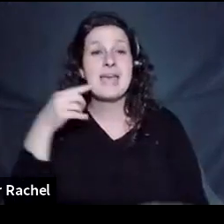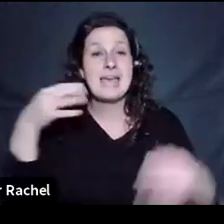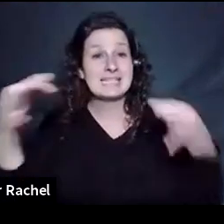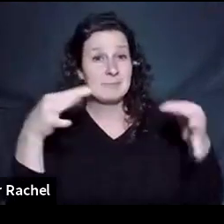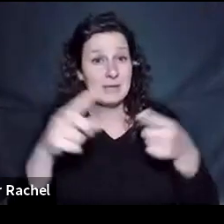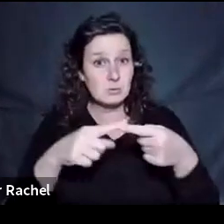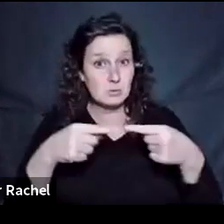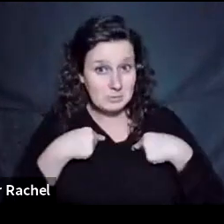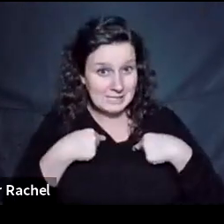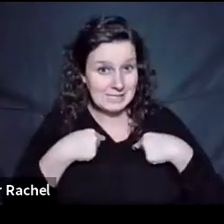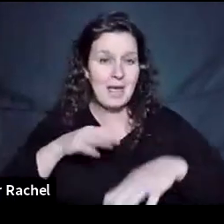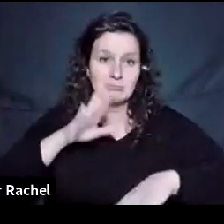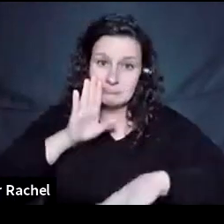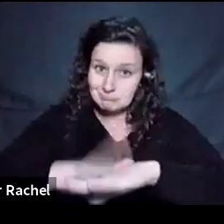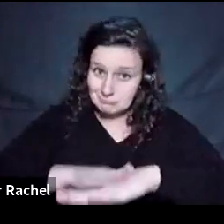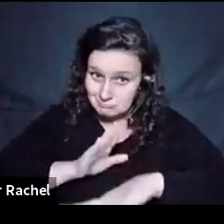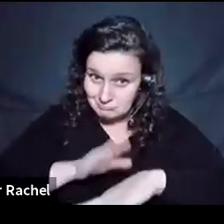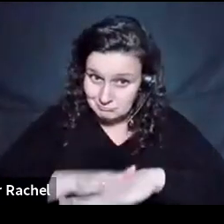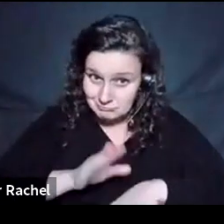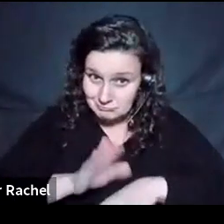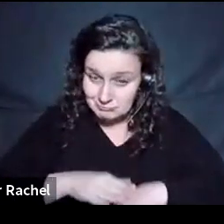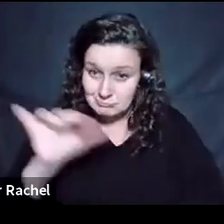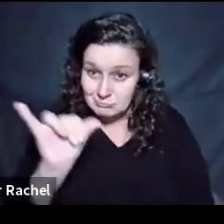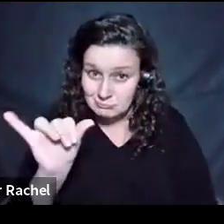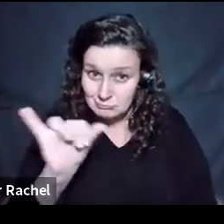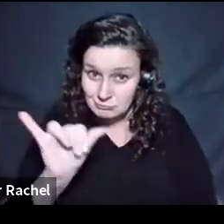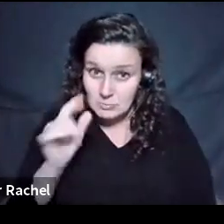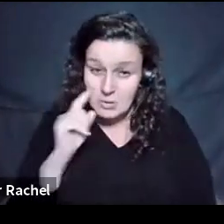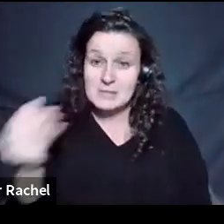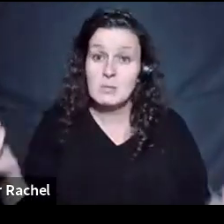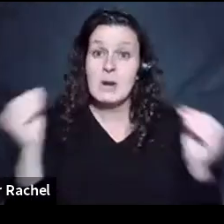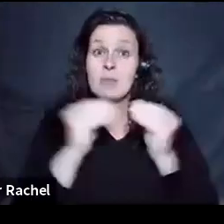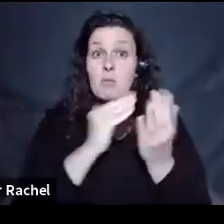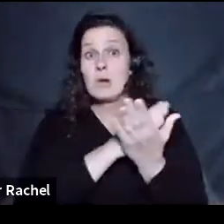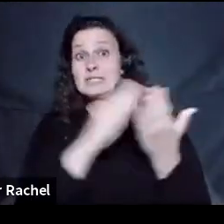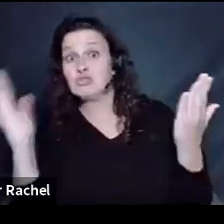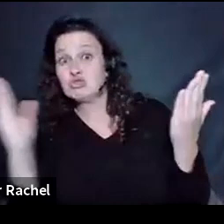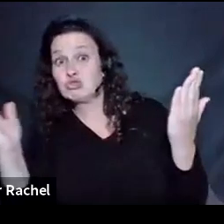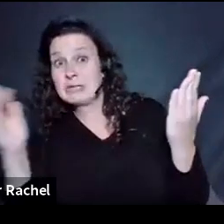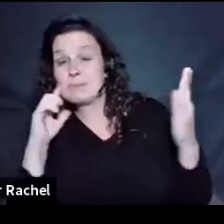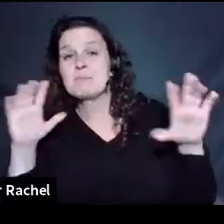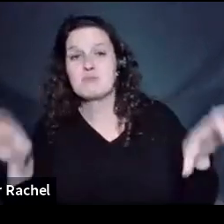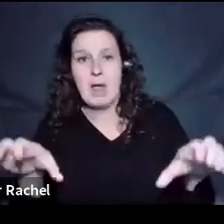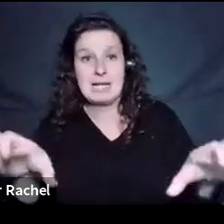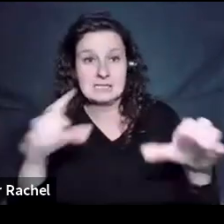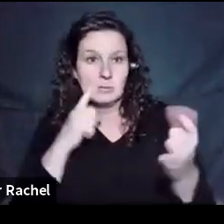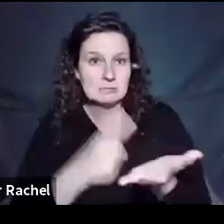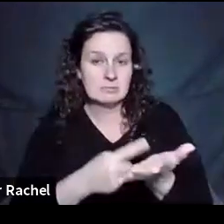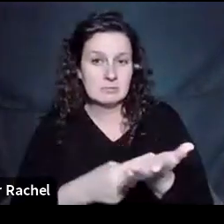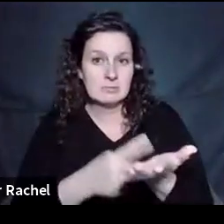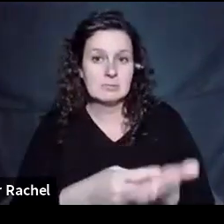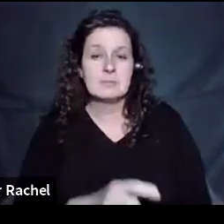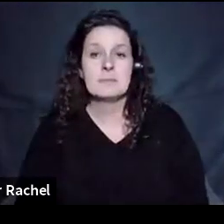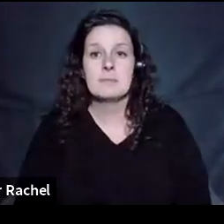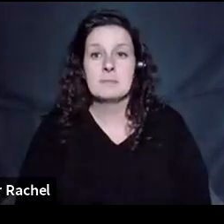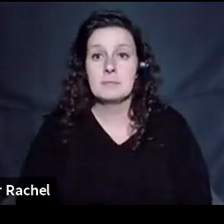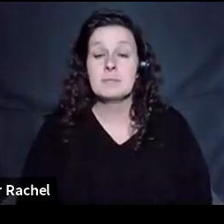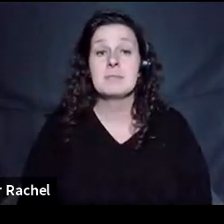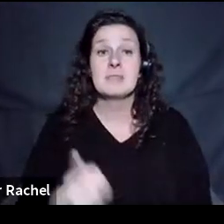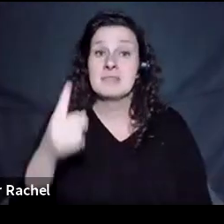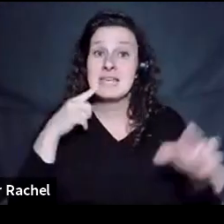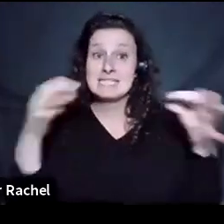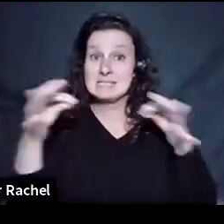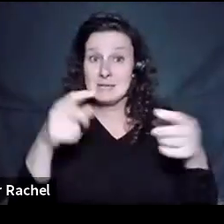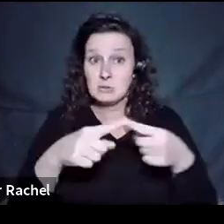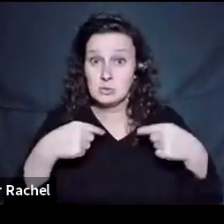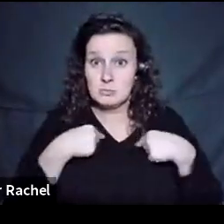a caution warning on this because this is one of the more extreme practices that we talk about. They explained to me